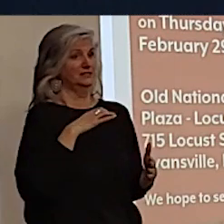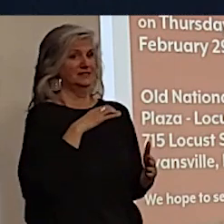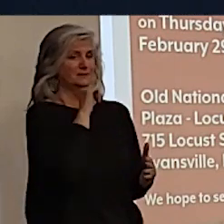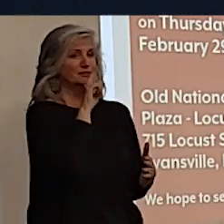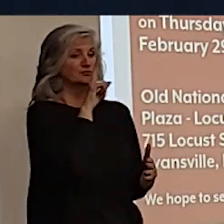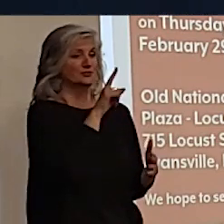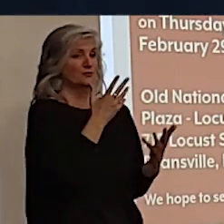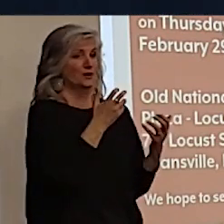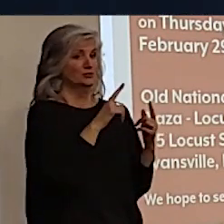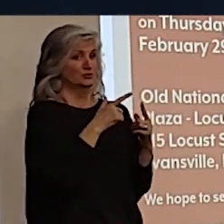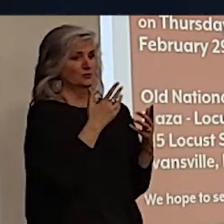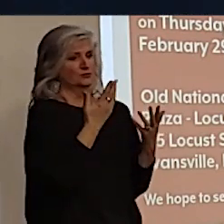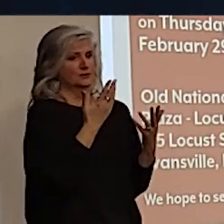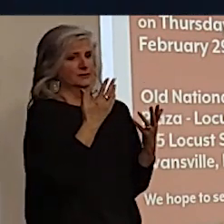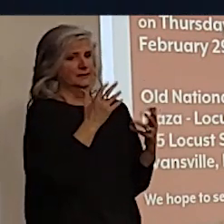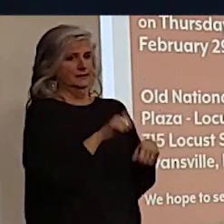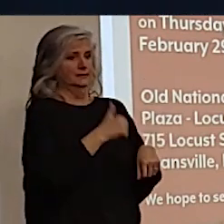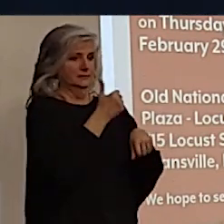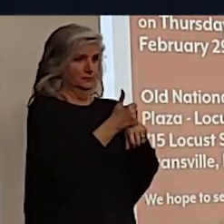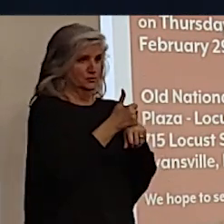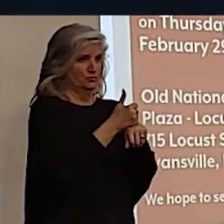want to prescribe, per se,